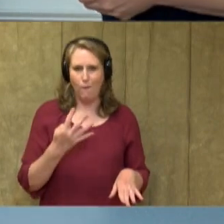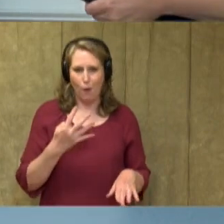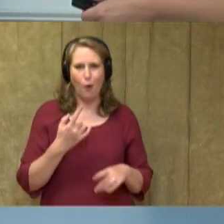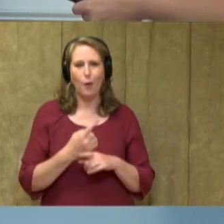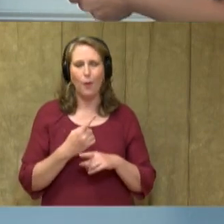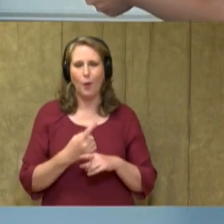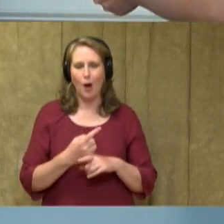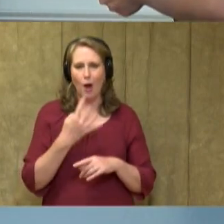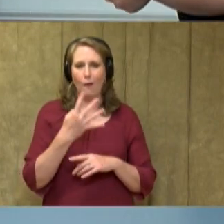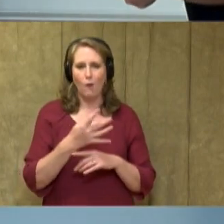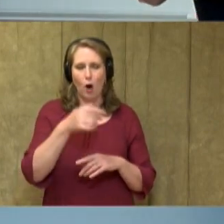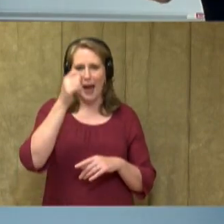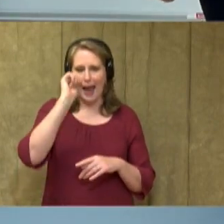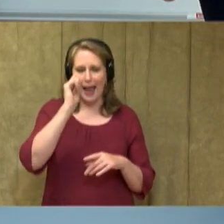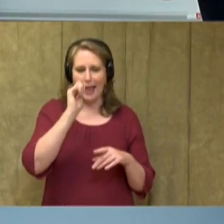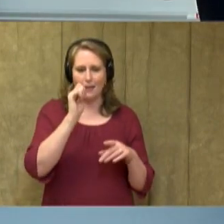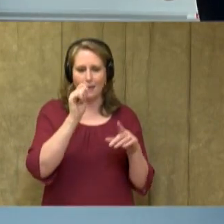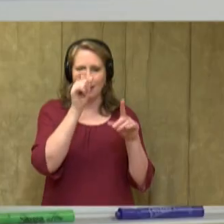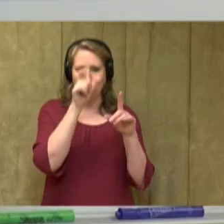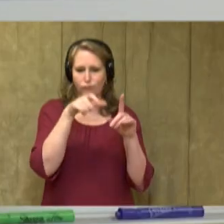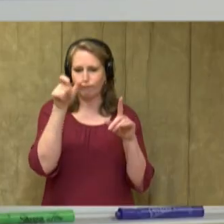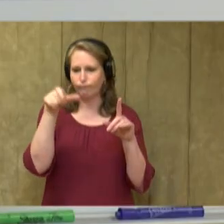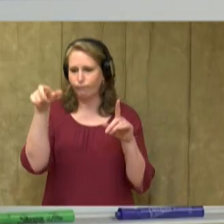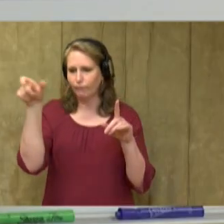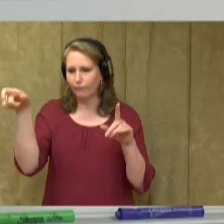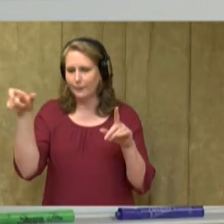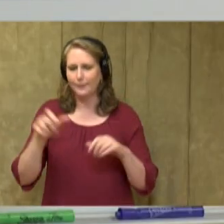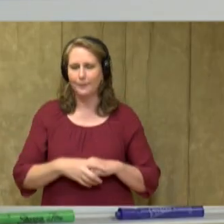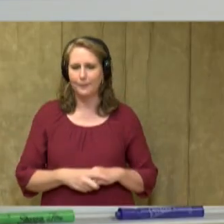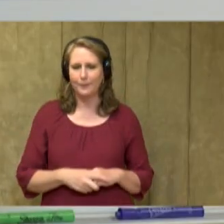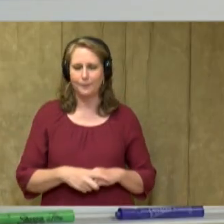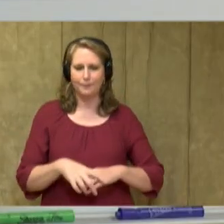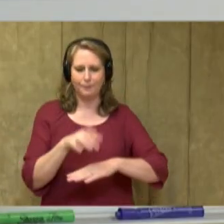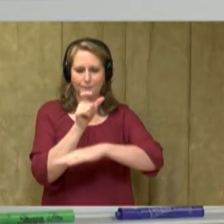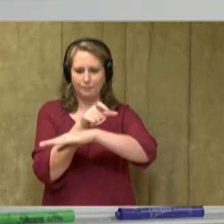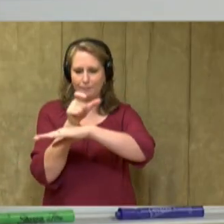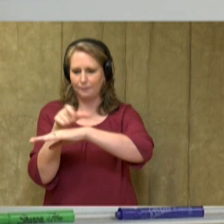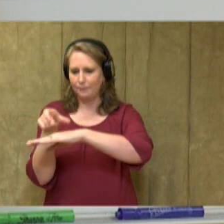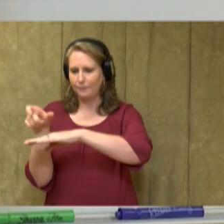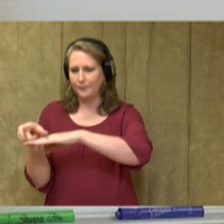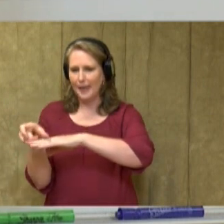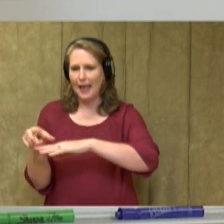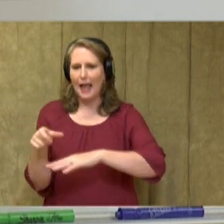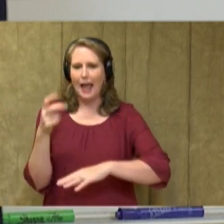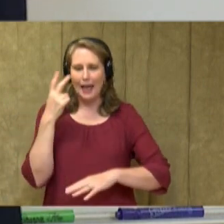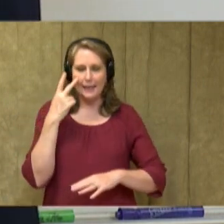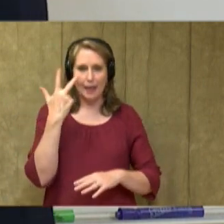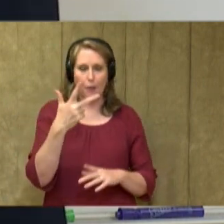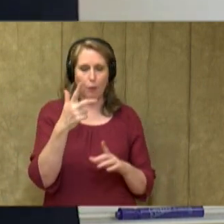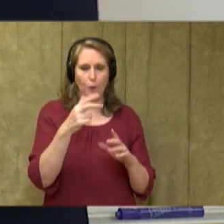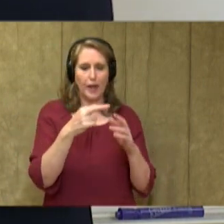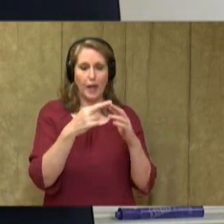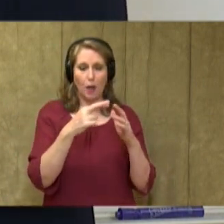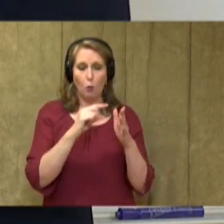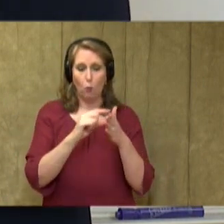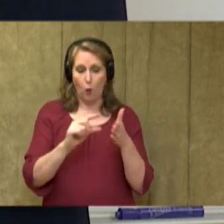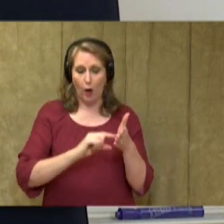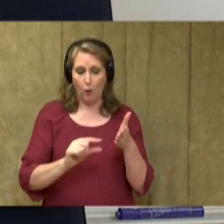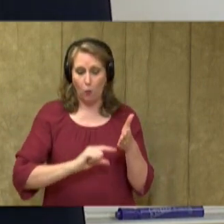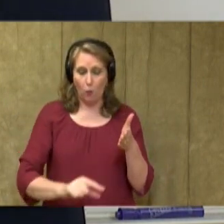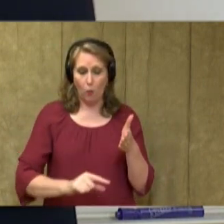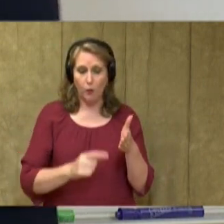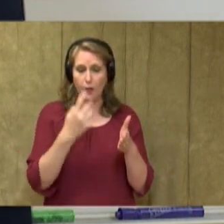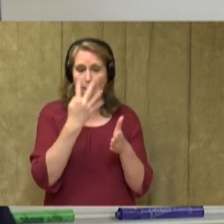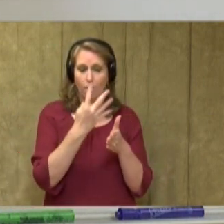4, that's right. There are 4 hats on each shelf. So I see basically 3 rows